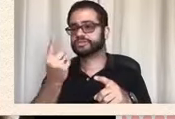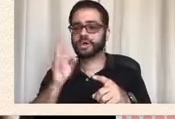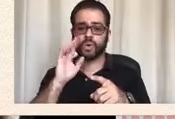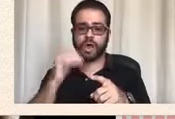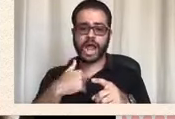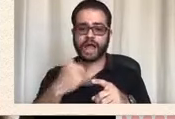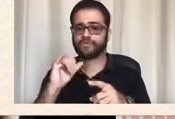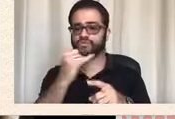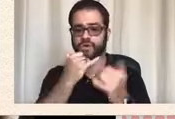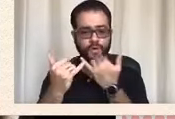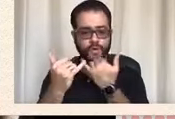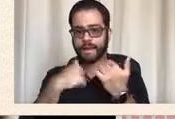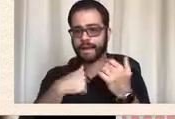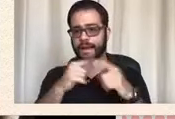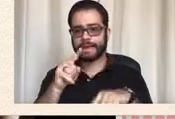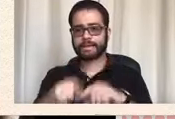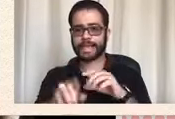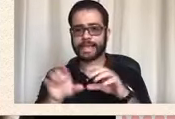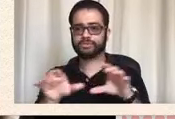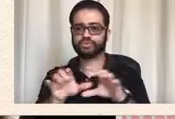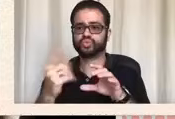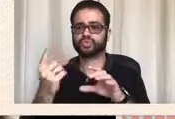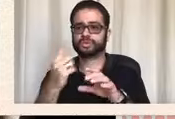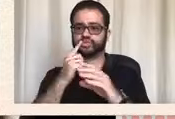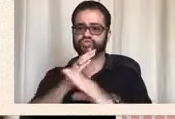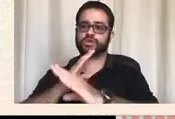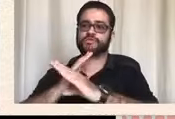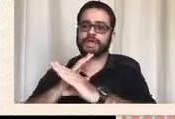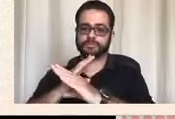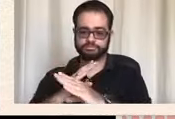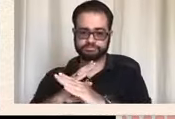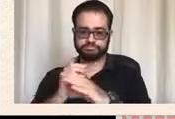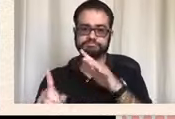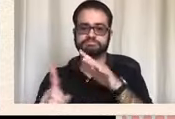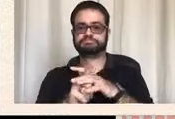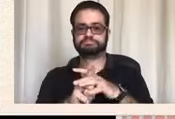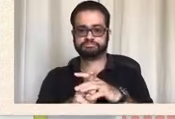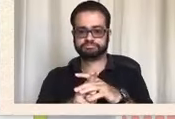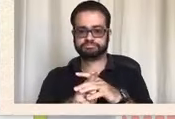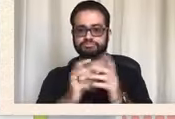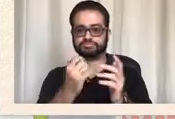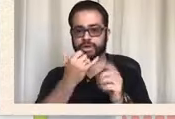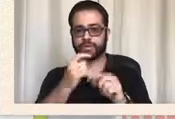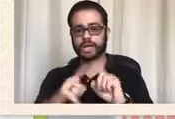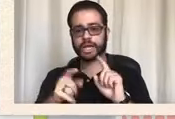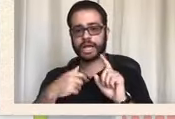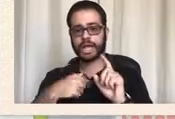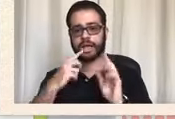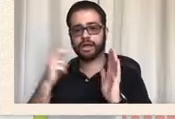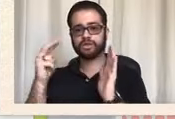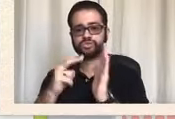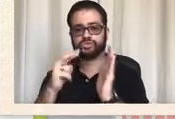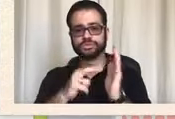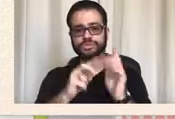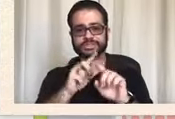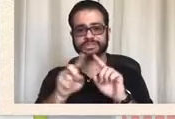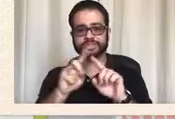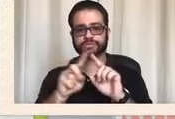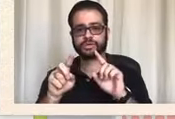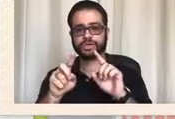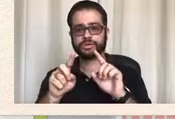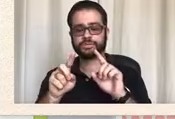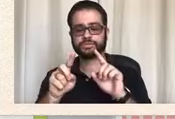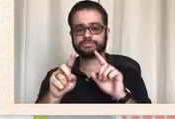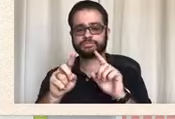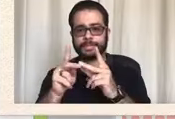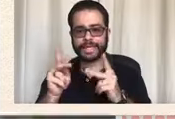that. But, I looked at places that were close to trolley stops and